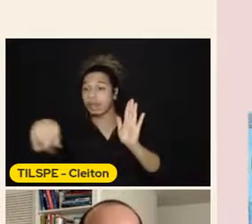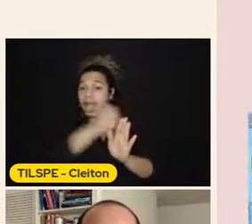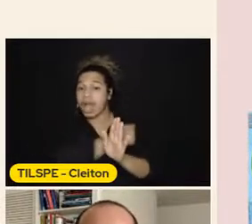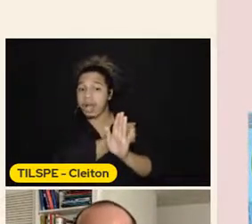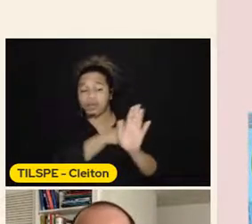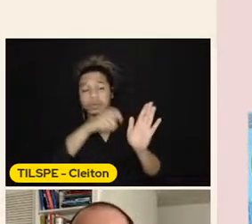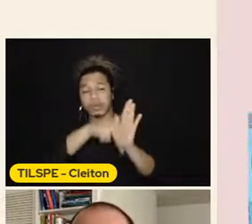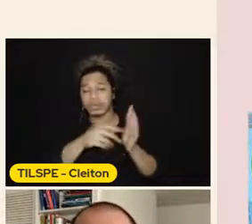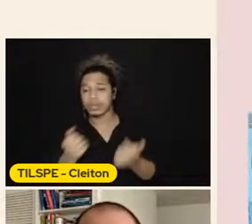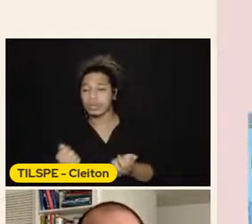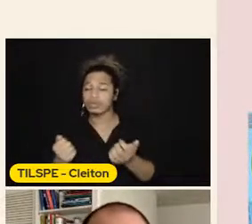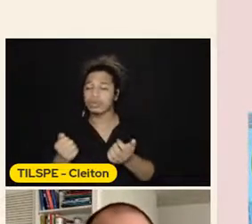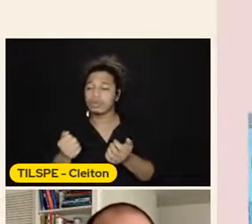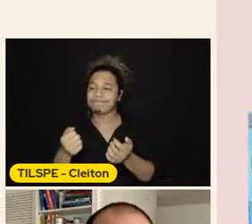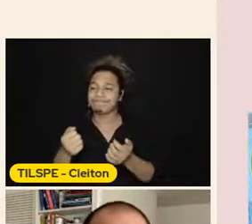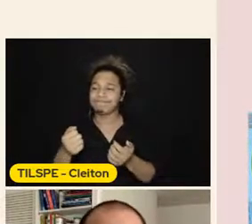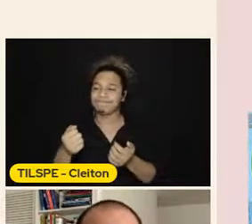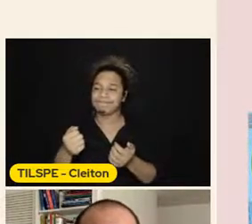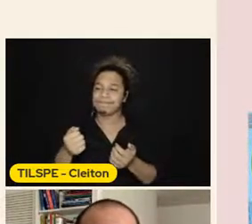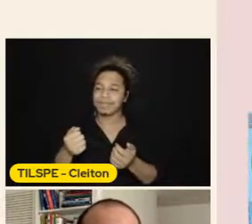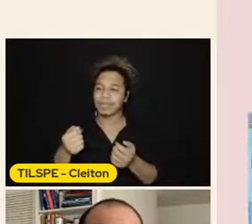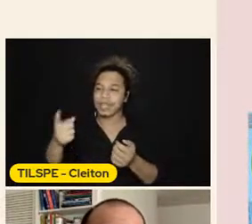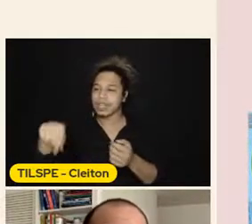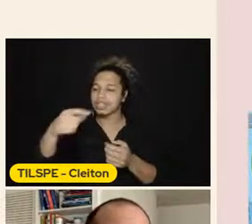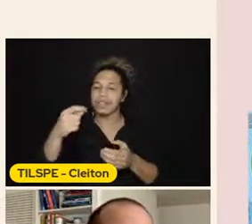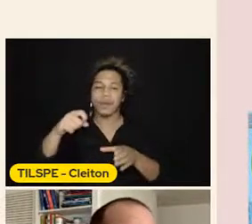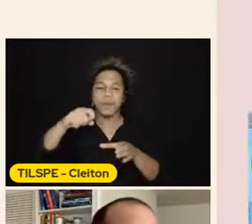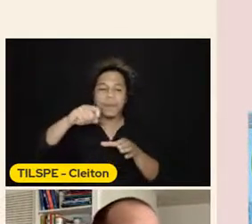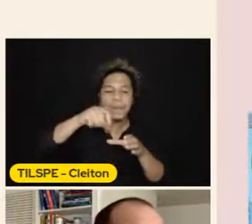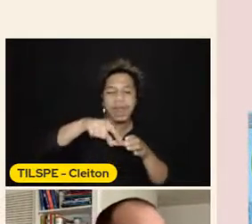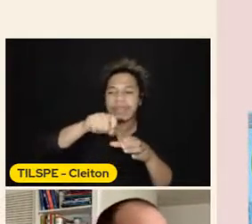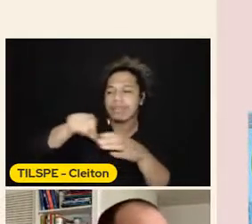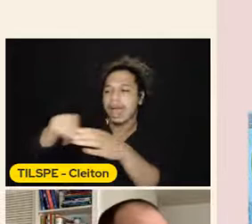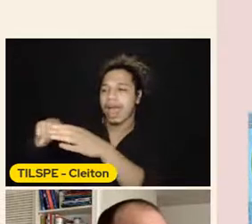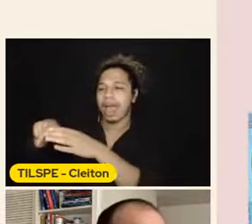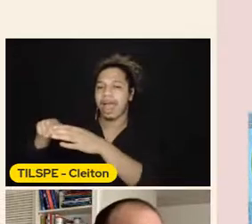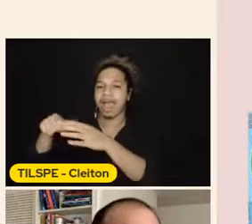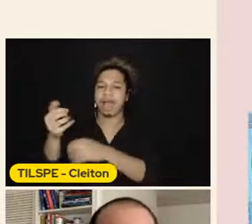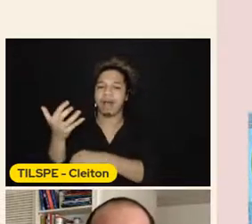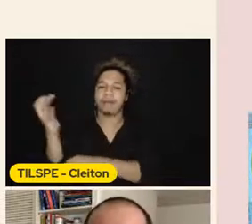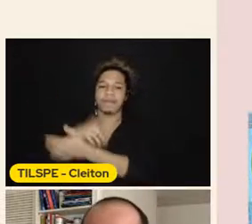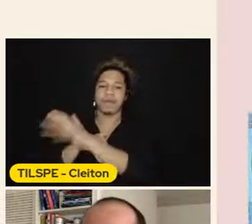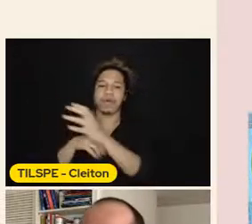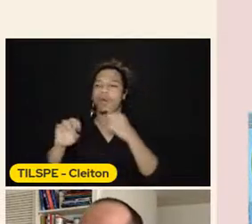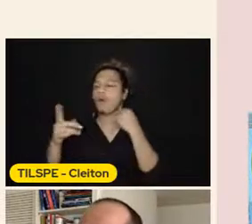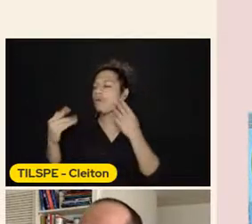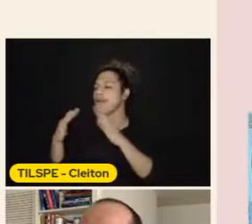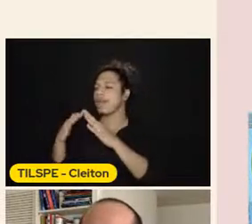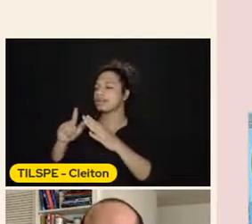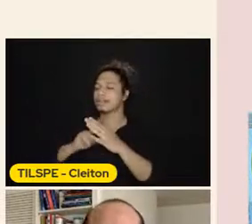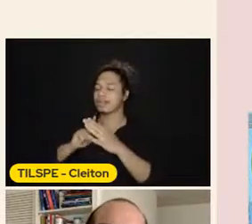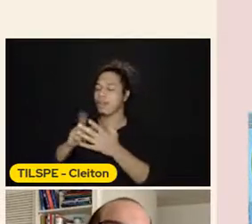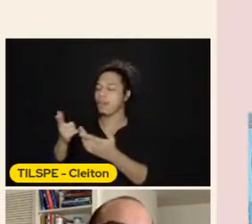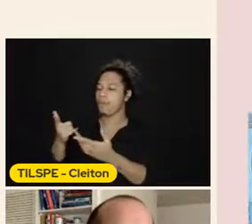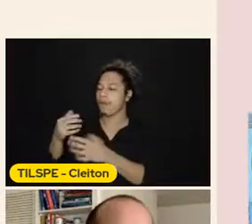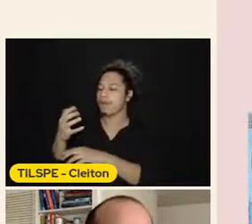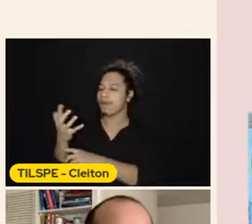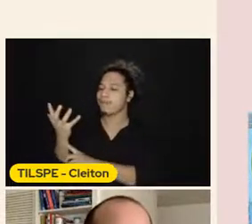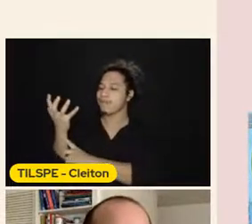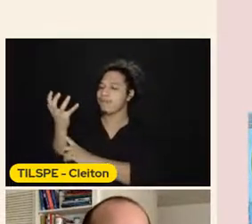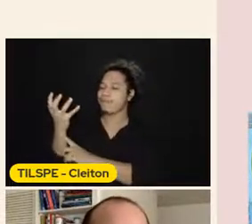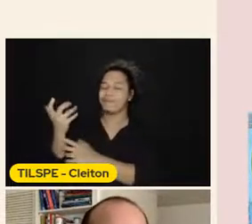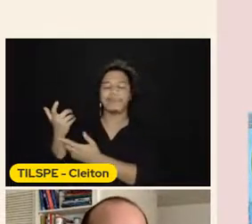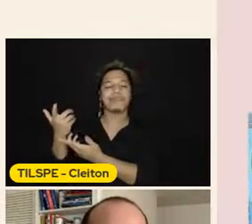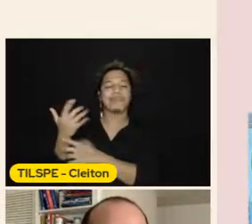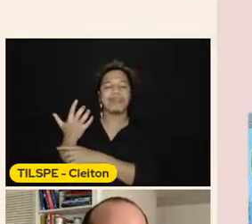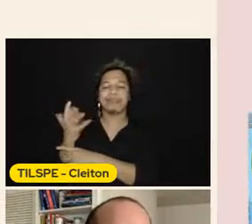either planting trees or looking after plants in their houses? What is the point of doing